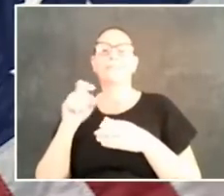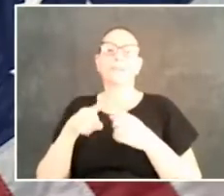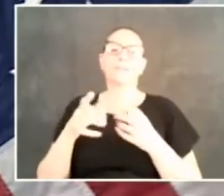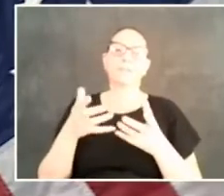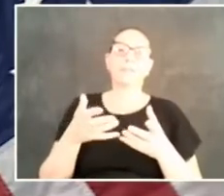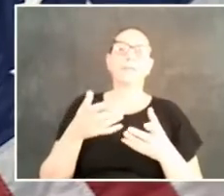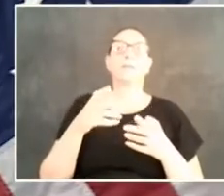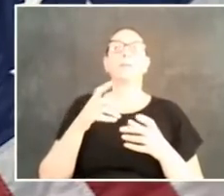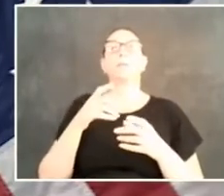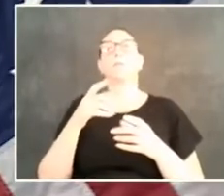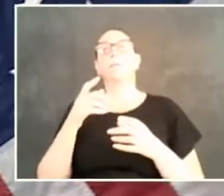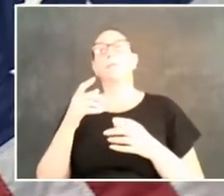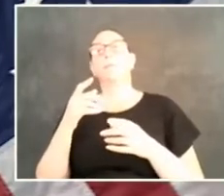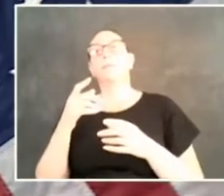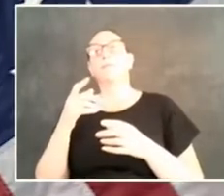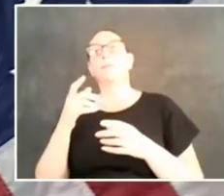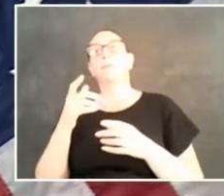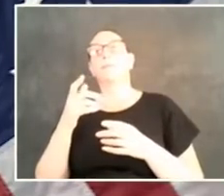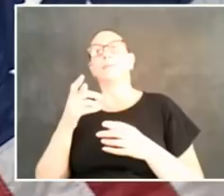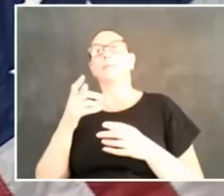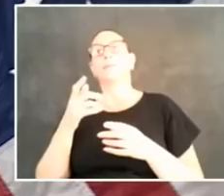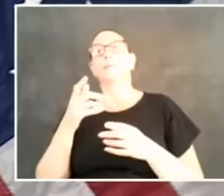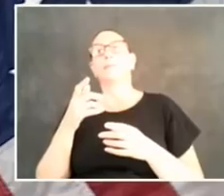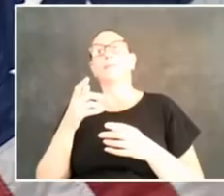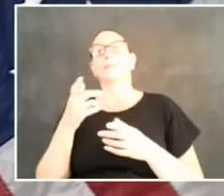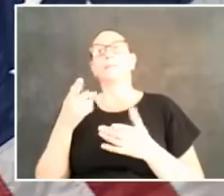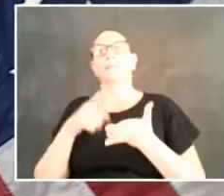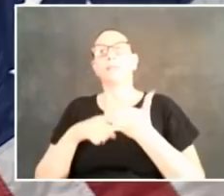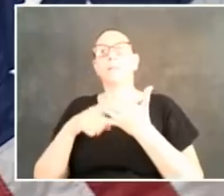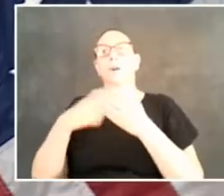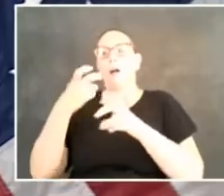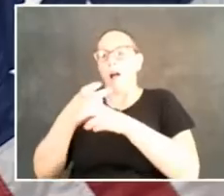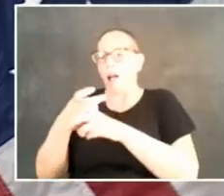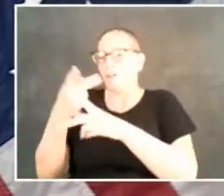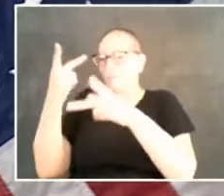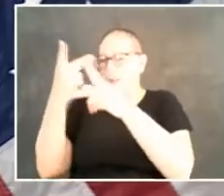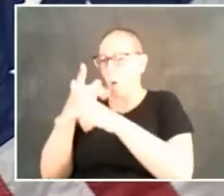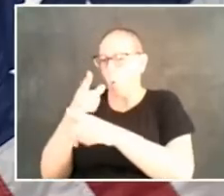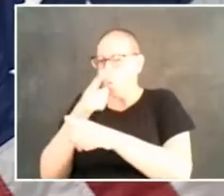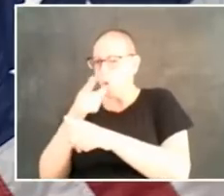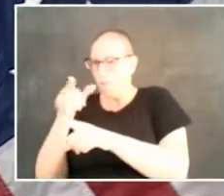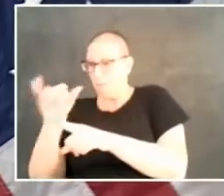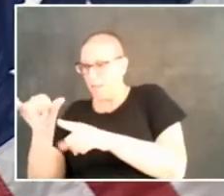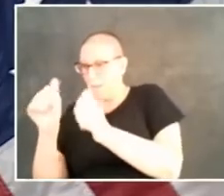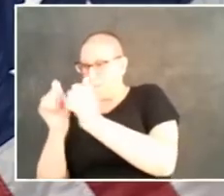in households out trying to get a little bit of exercise